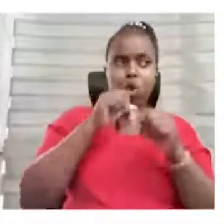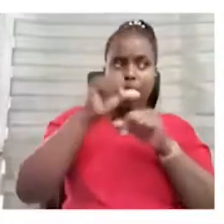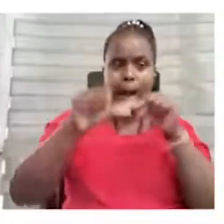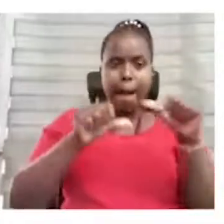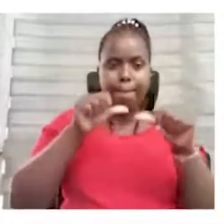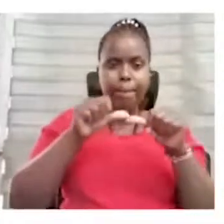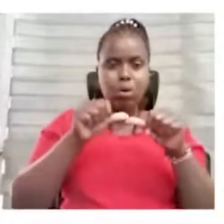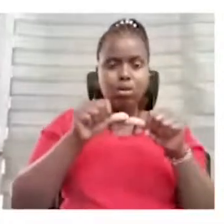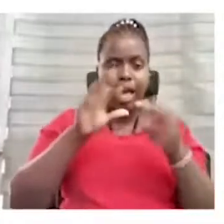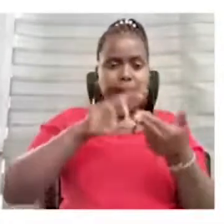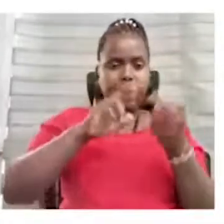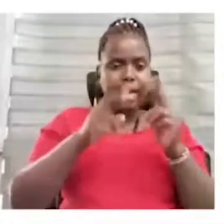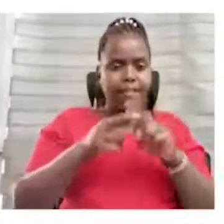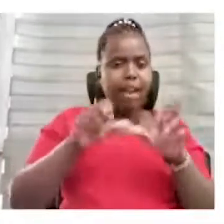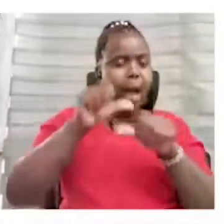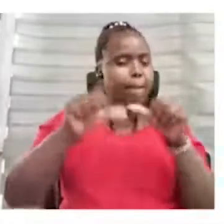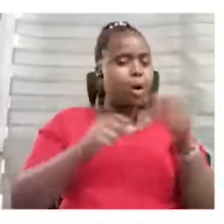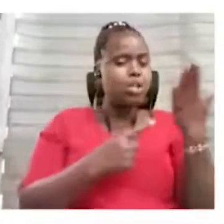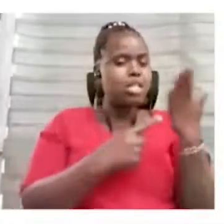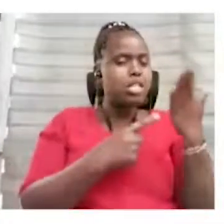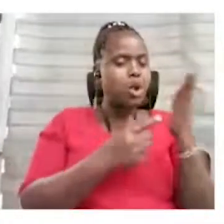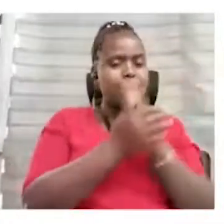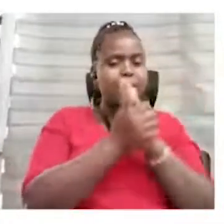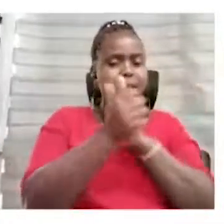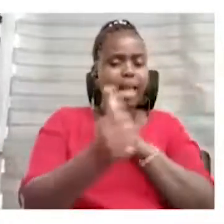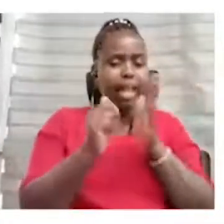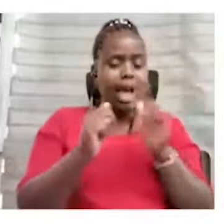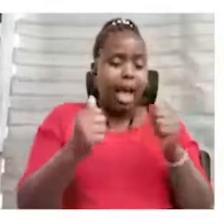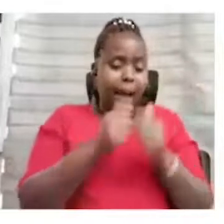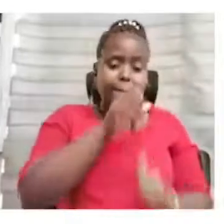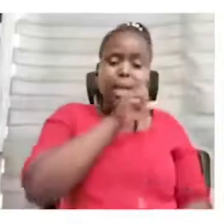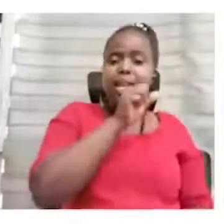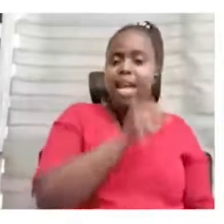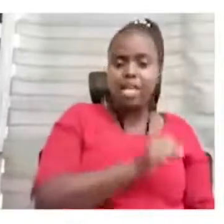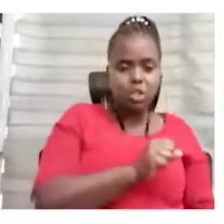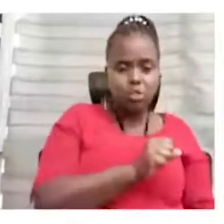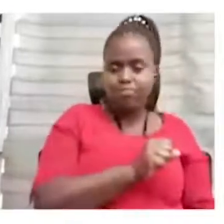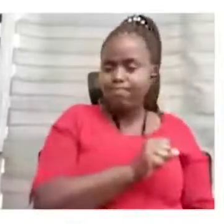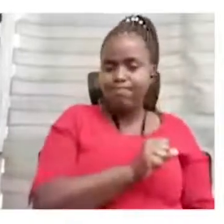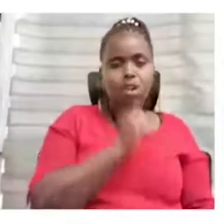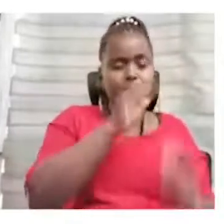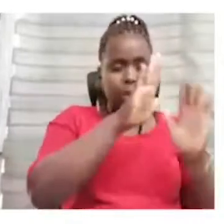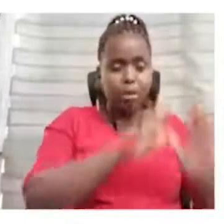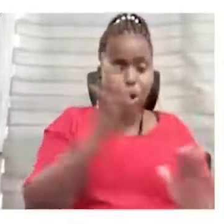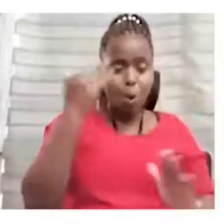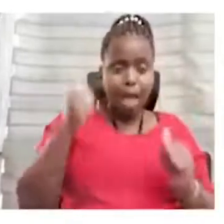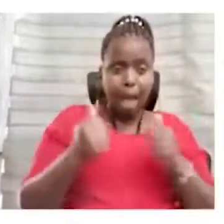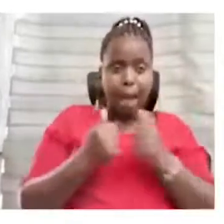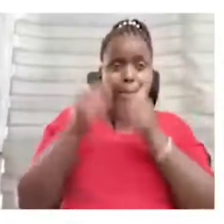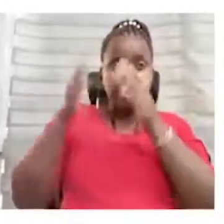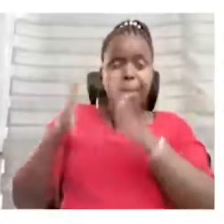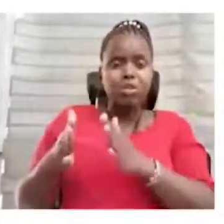digital skills. So regardless of the age, is knowing, first of all, being aware that accessibility